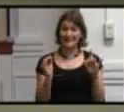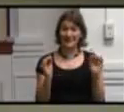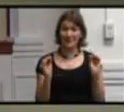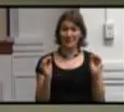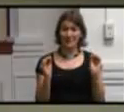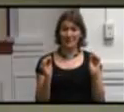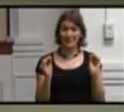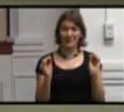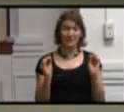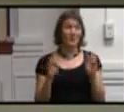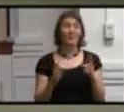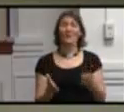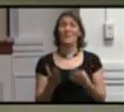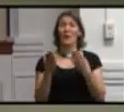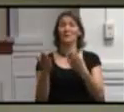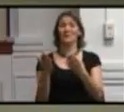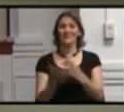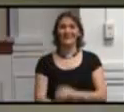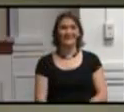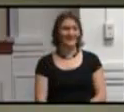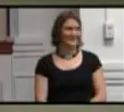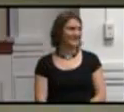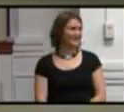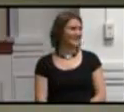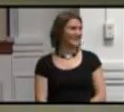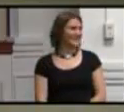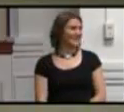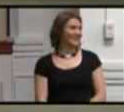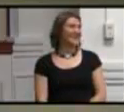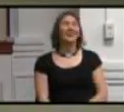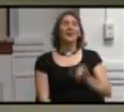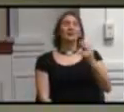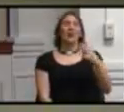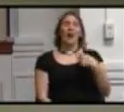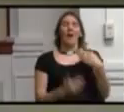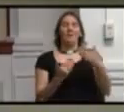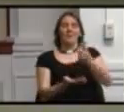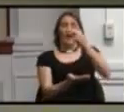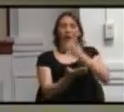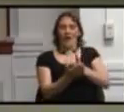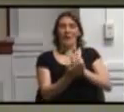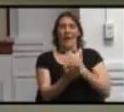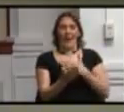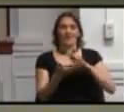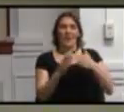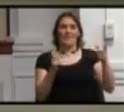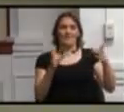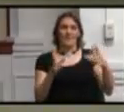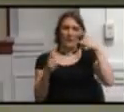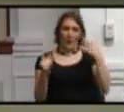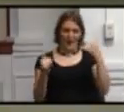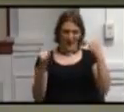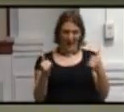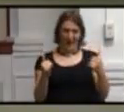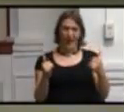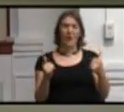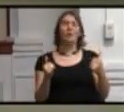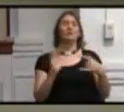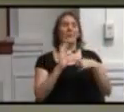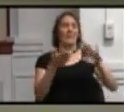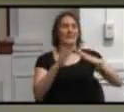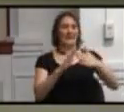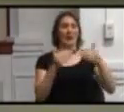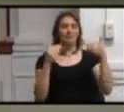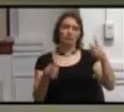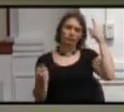That was just a. We're ready for motion, please. We'll authorize the interim town manager on behalf of the town of Brattleboro to enter